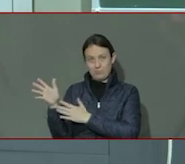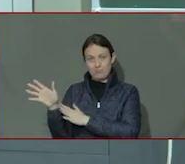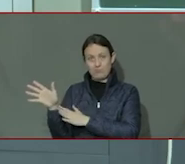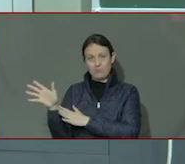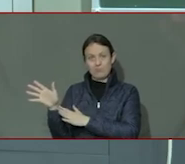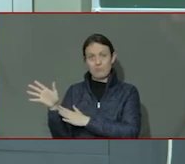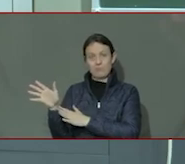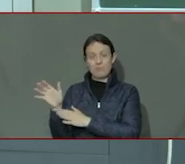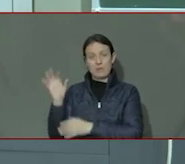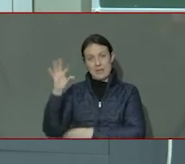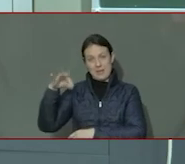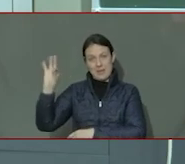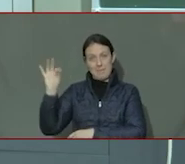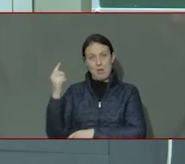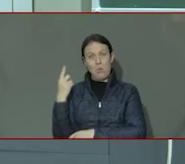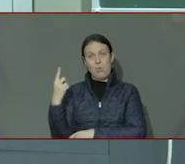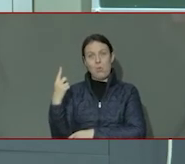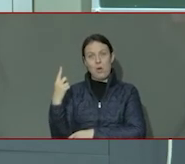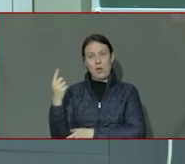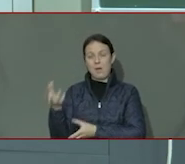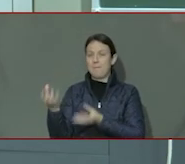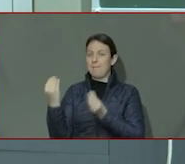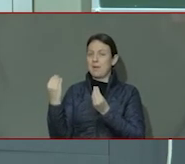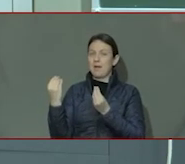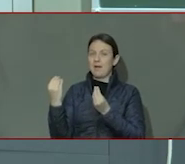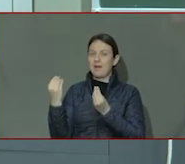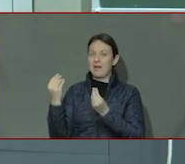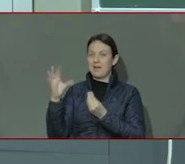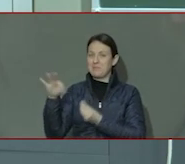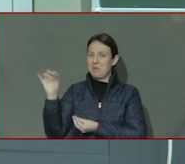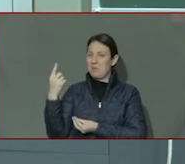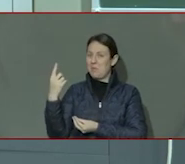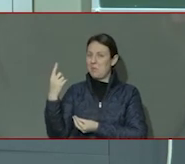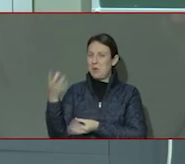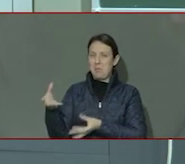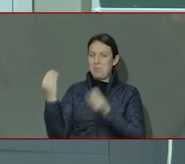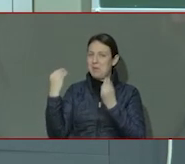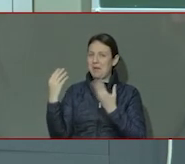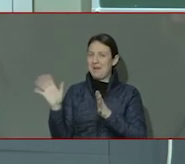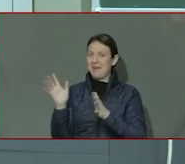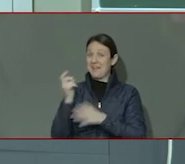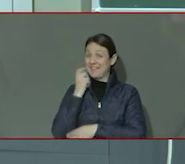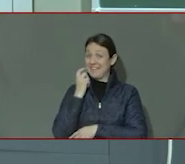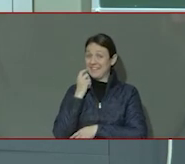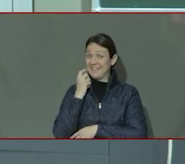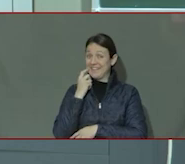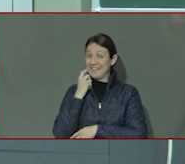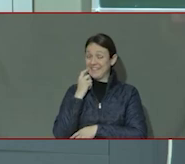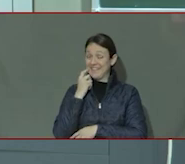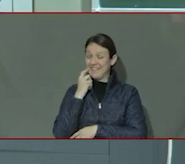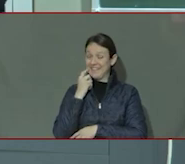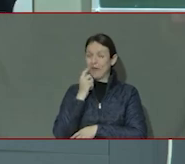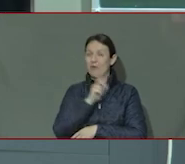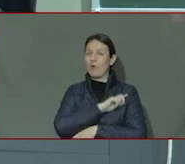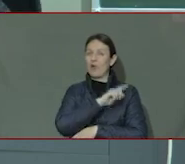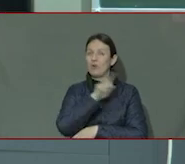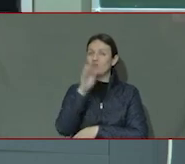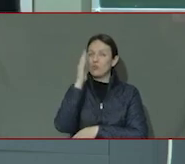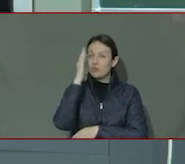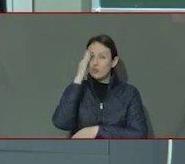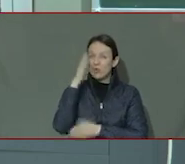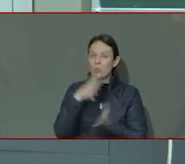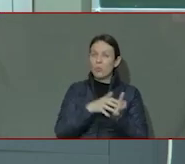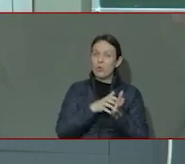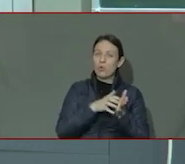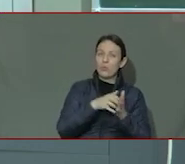writing that down. You haven't touched the rest. You already have 1. Because you know if it's a weak acid and a